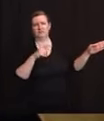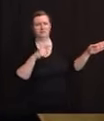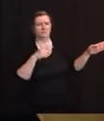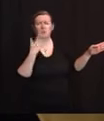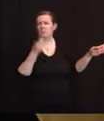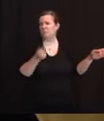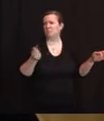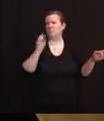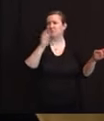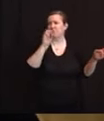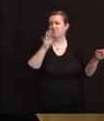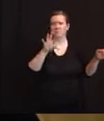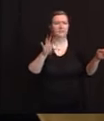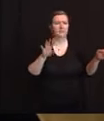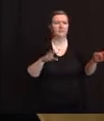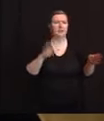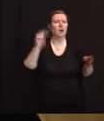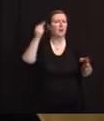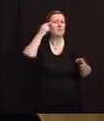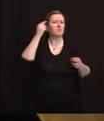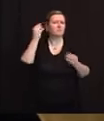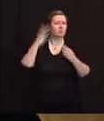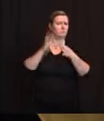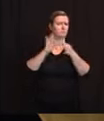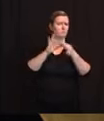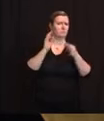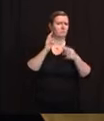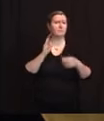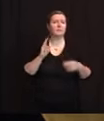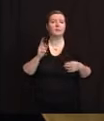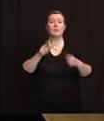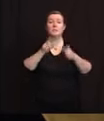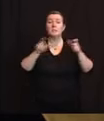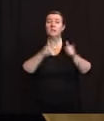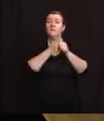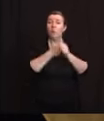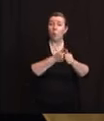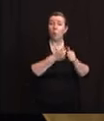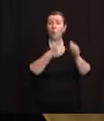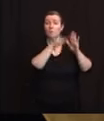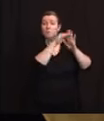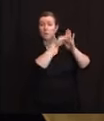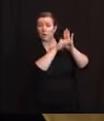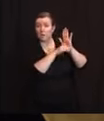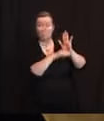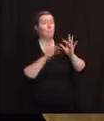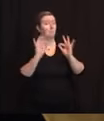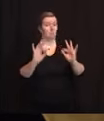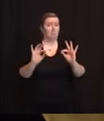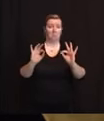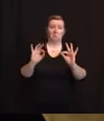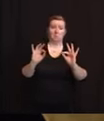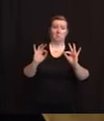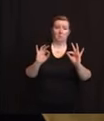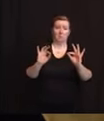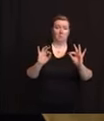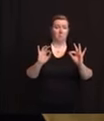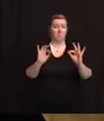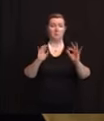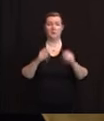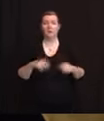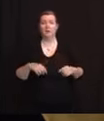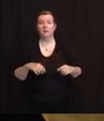echo the Governor's remarks that the compliance has really been phenomenal in the most densely populated state of 9 million